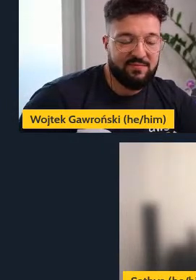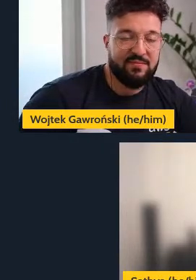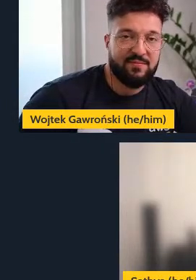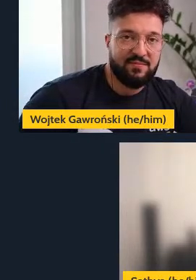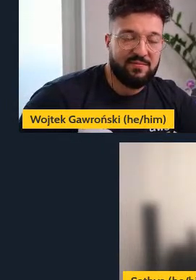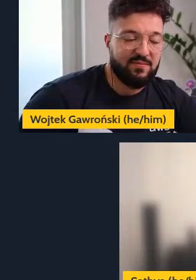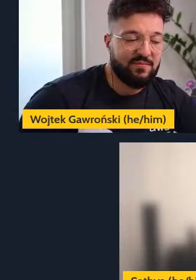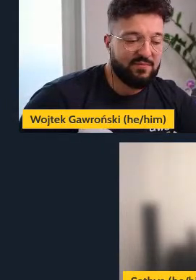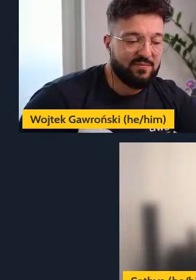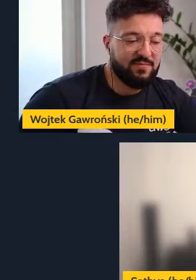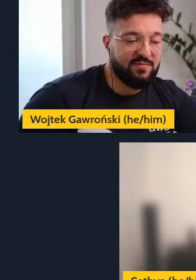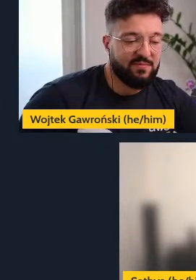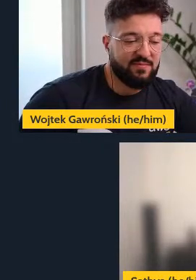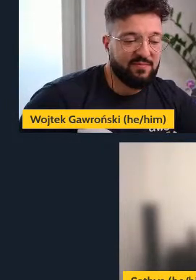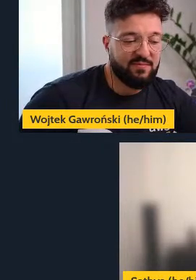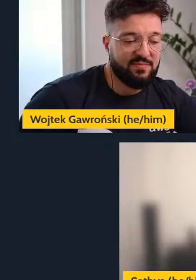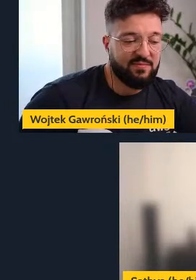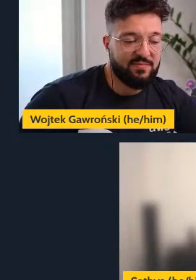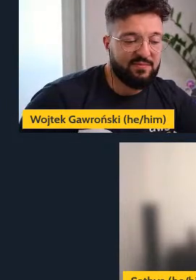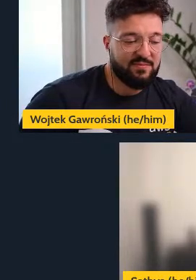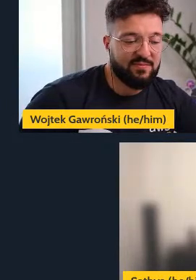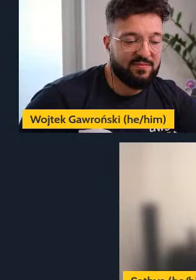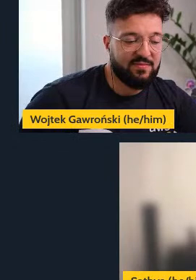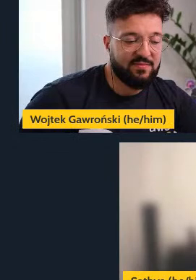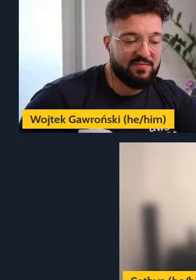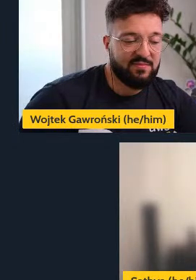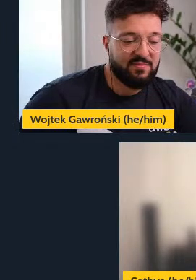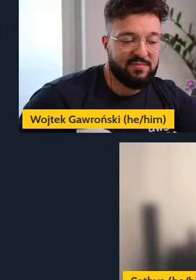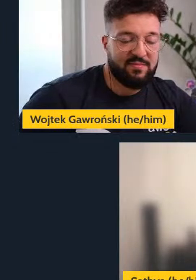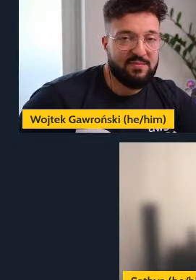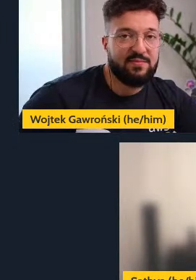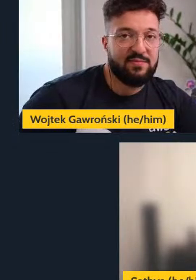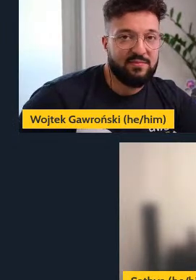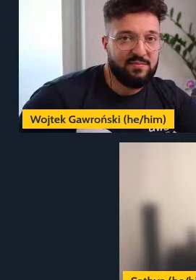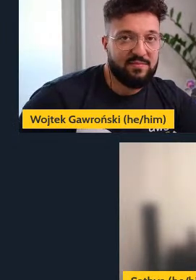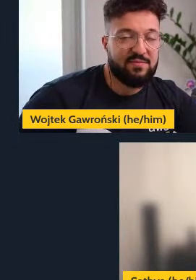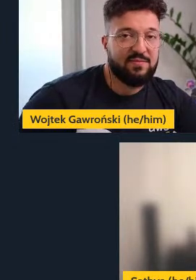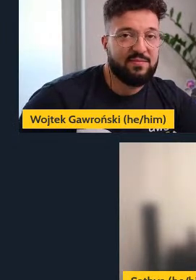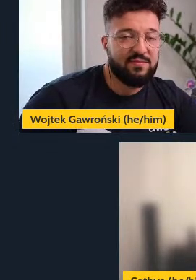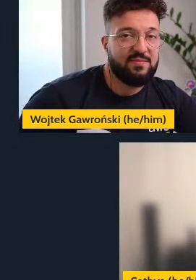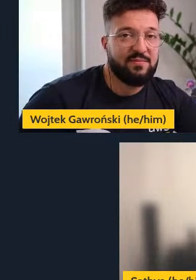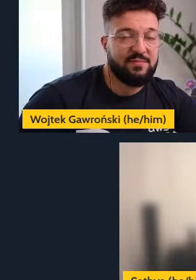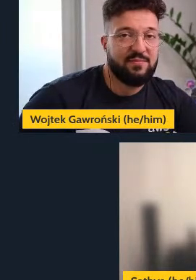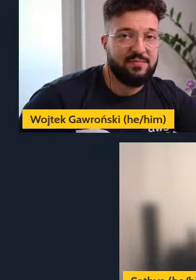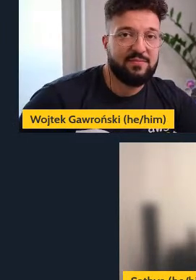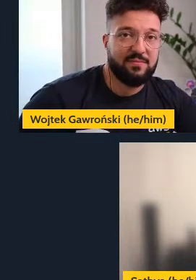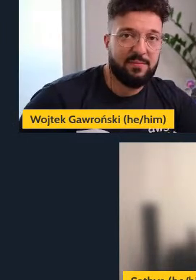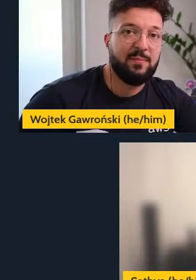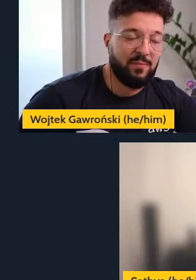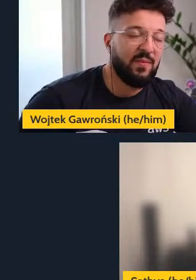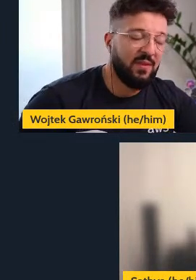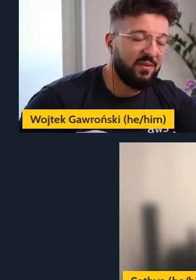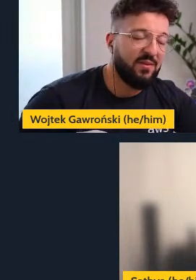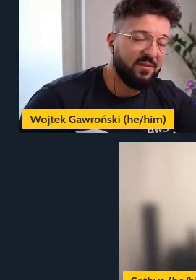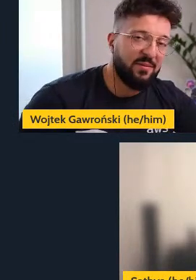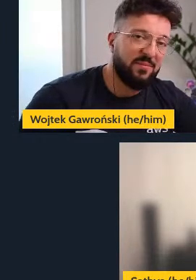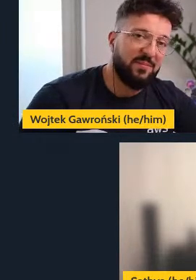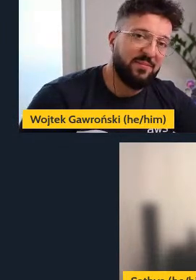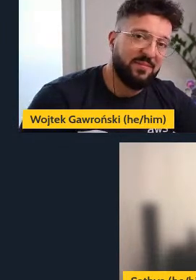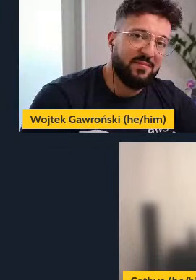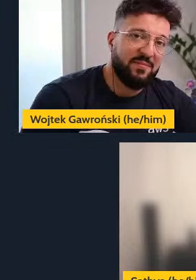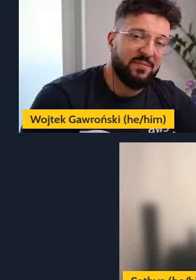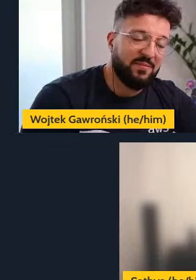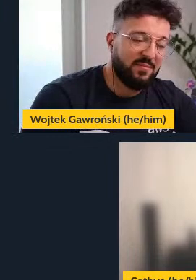out like what is actually the way that will work for us, like to use this tool, so we can learn from each other and improve it for